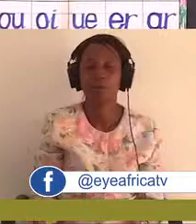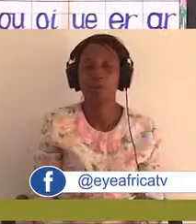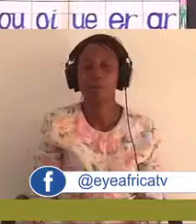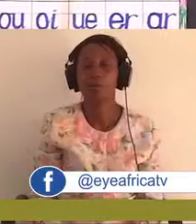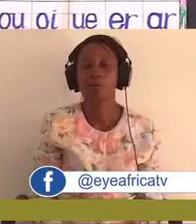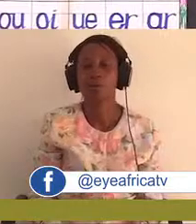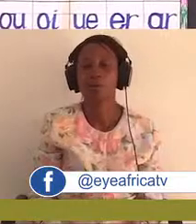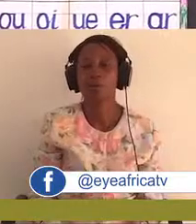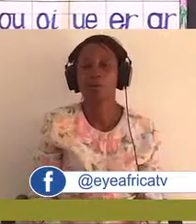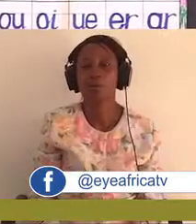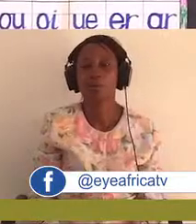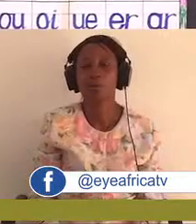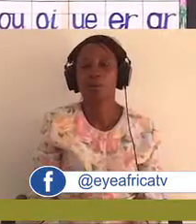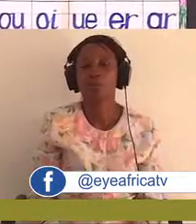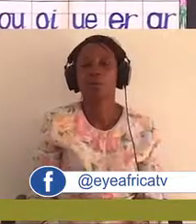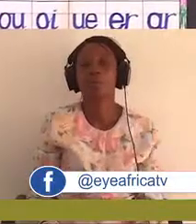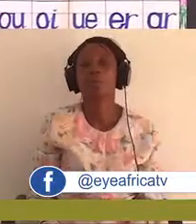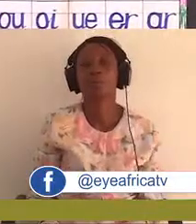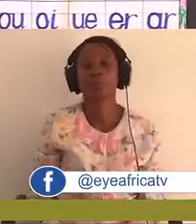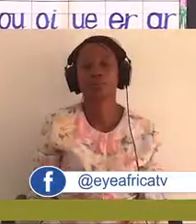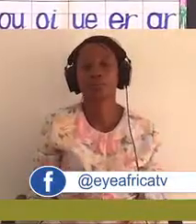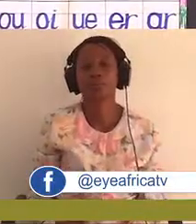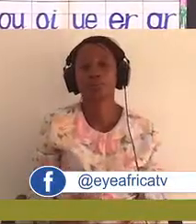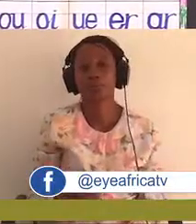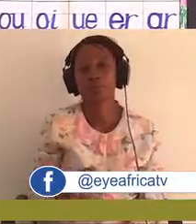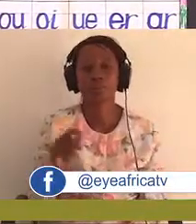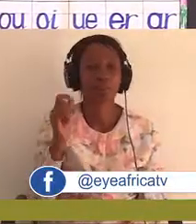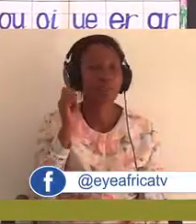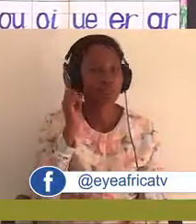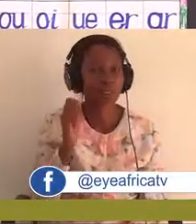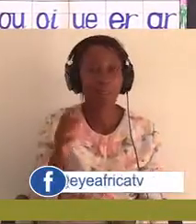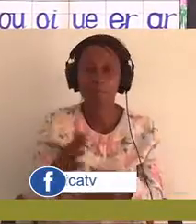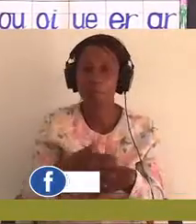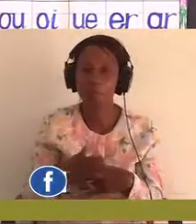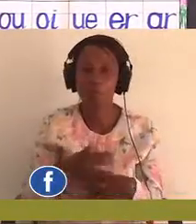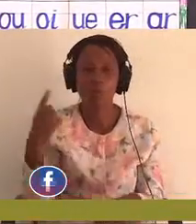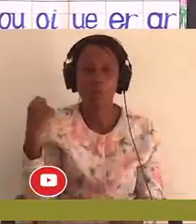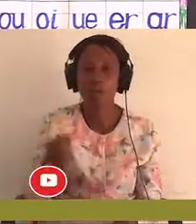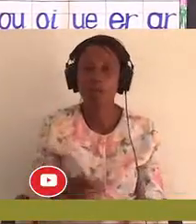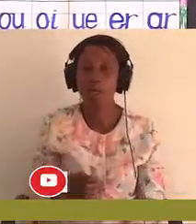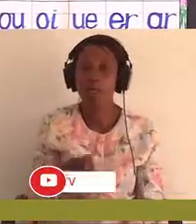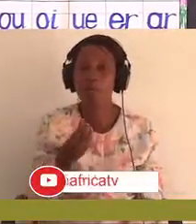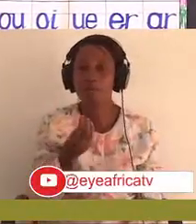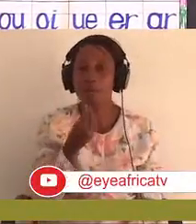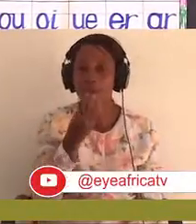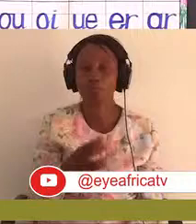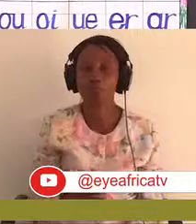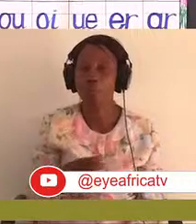gum. Yes, because they like chewing gum so much. Gum.